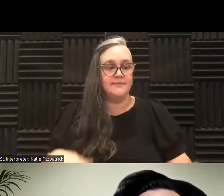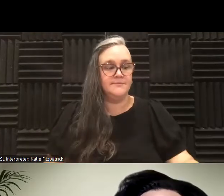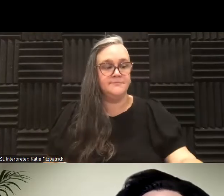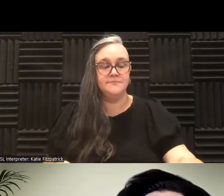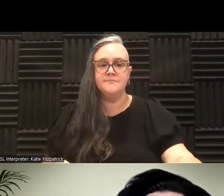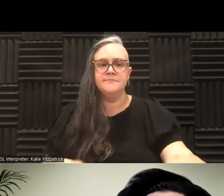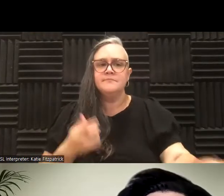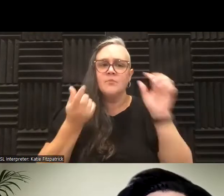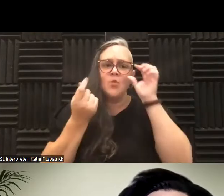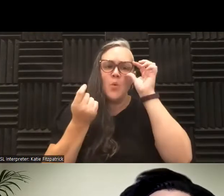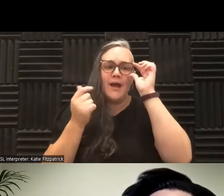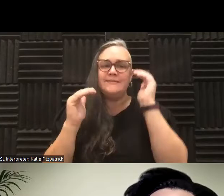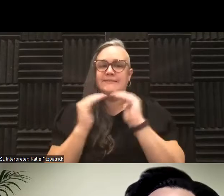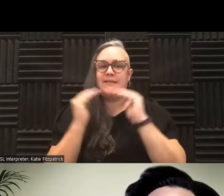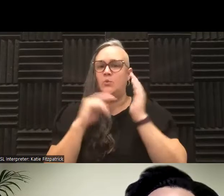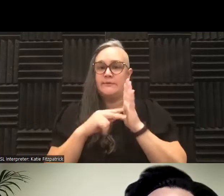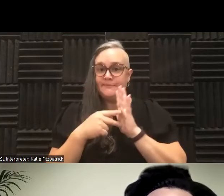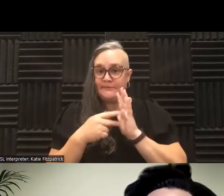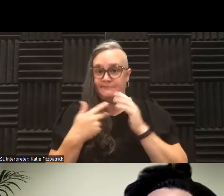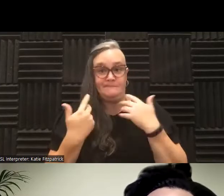What is equity? So